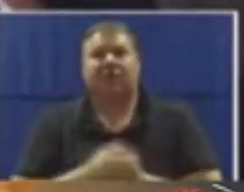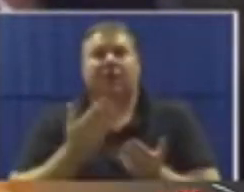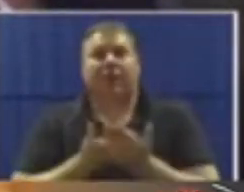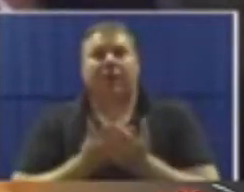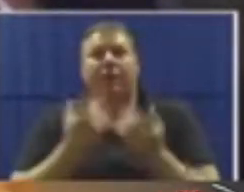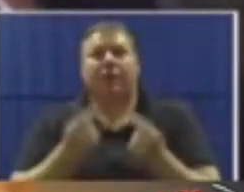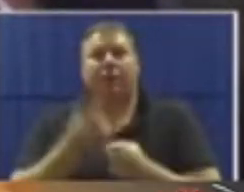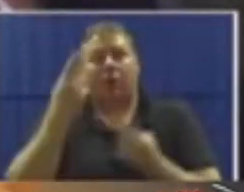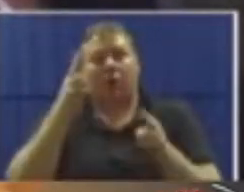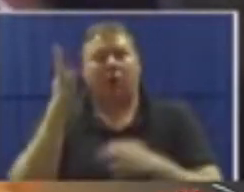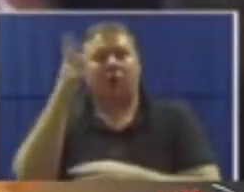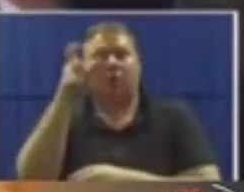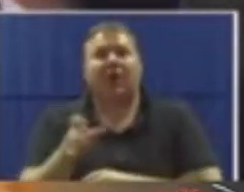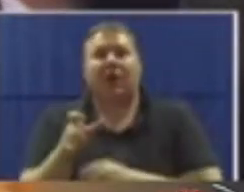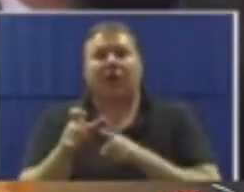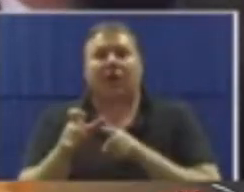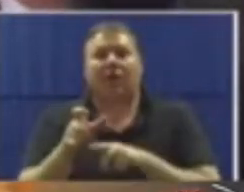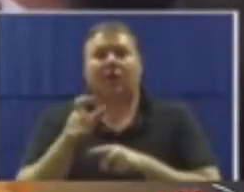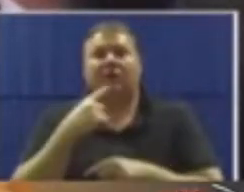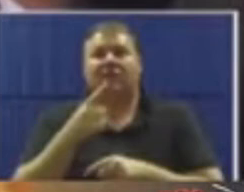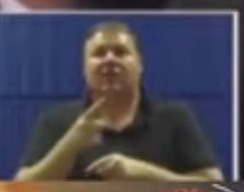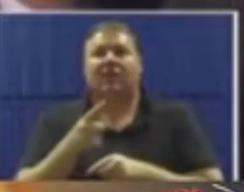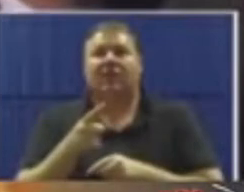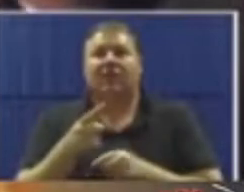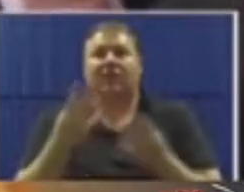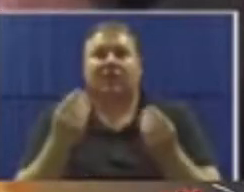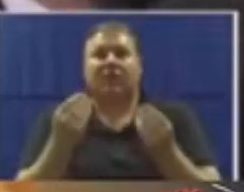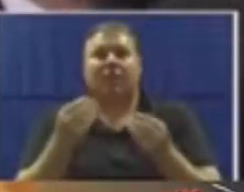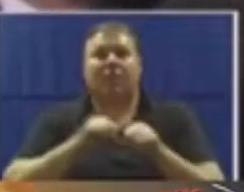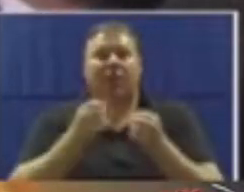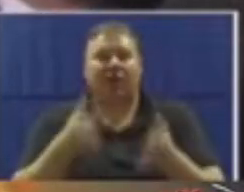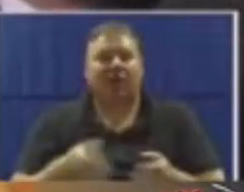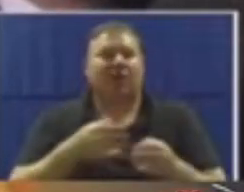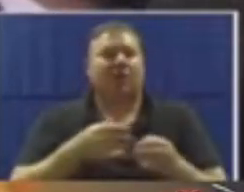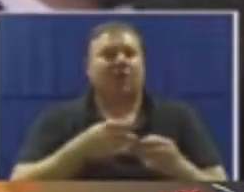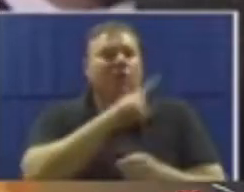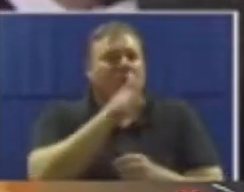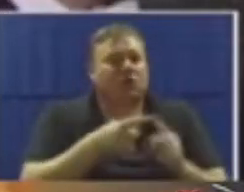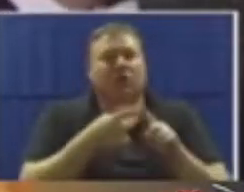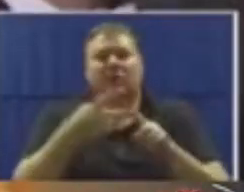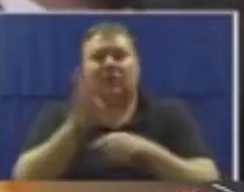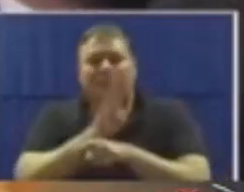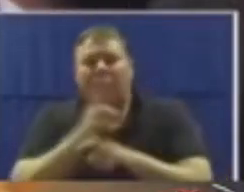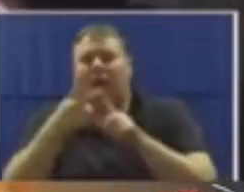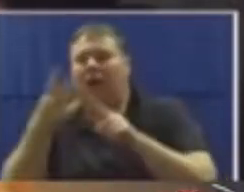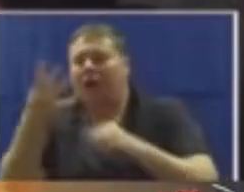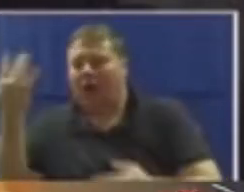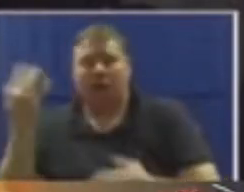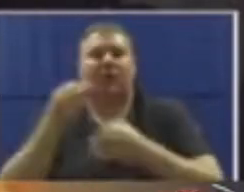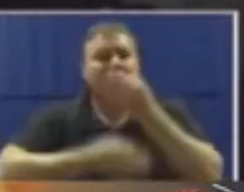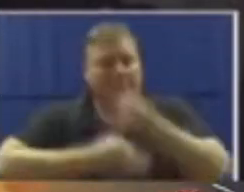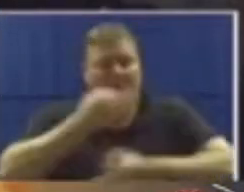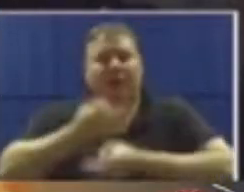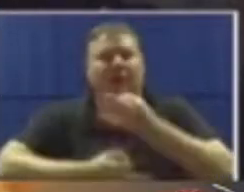that. Honourable Speaker, you referred to the number, you gave us a numeric breakdown in terms of so many questions, so many bills, etc., etc. But the real question is